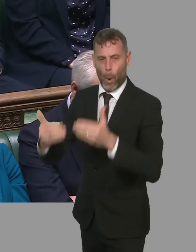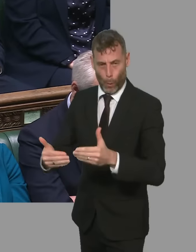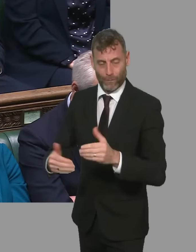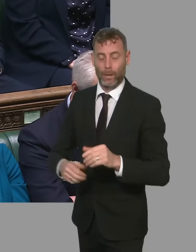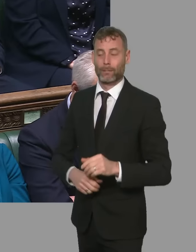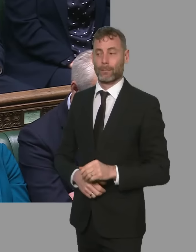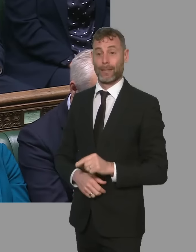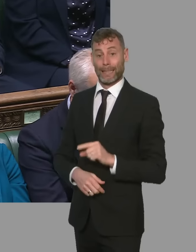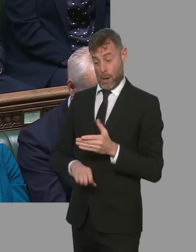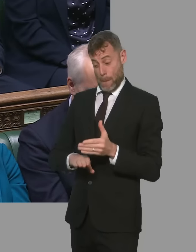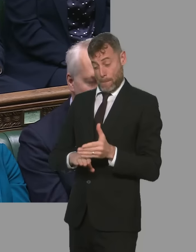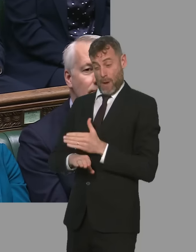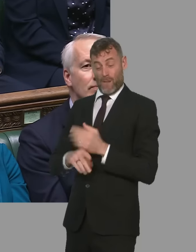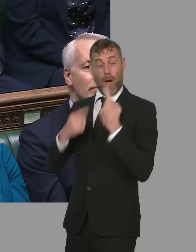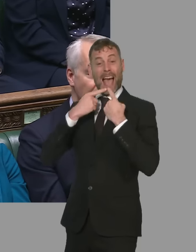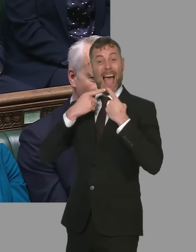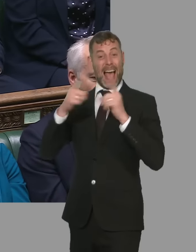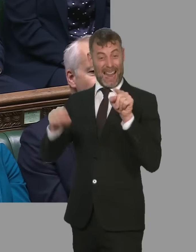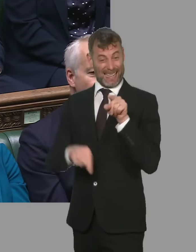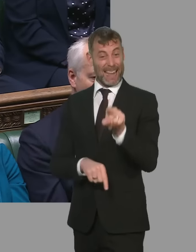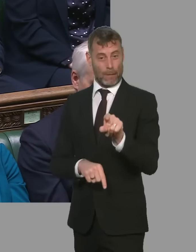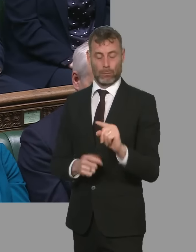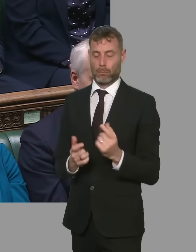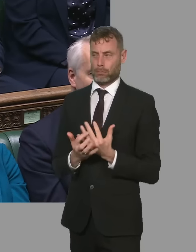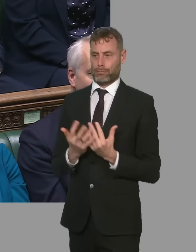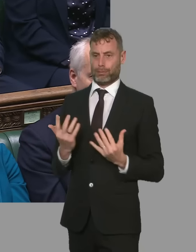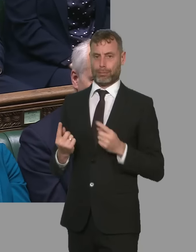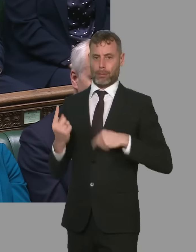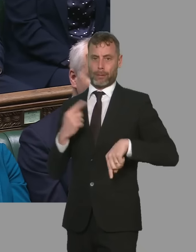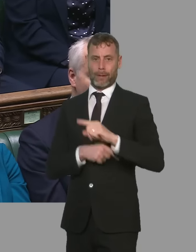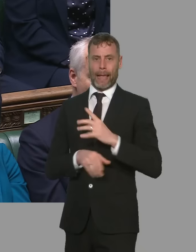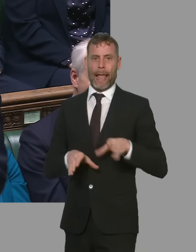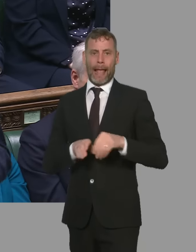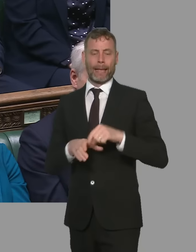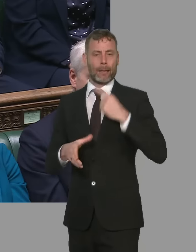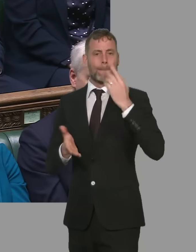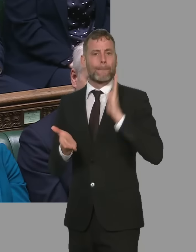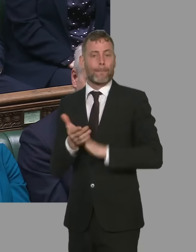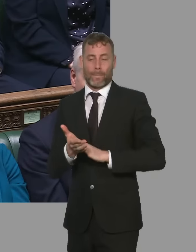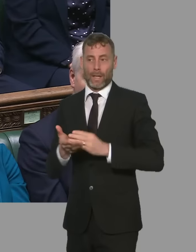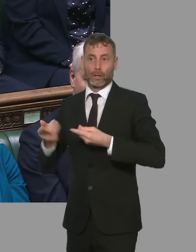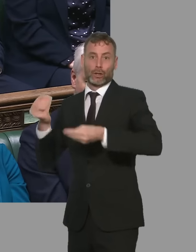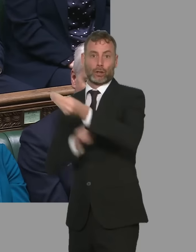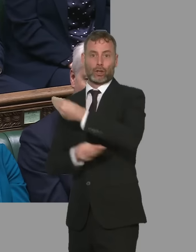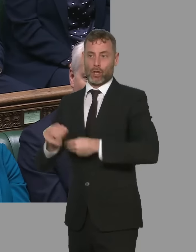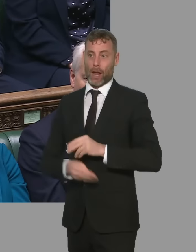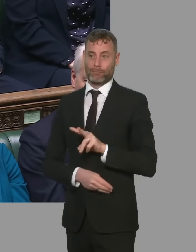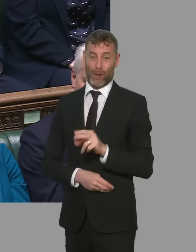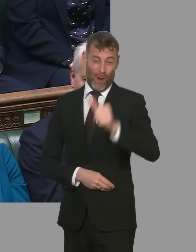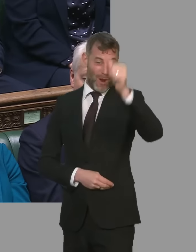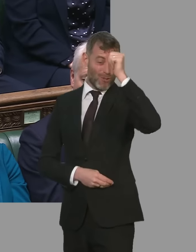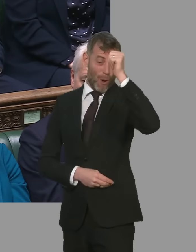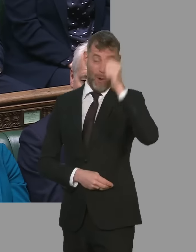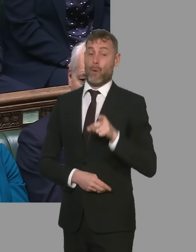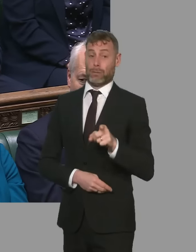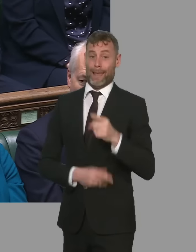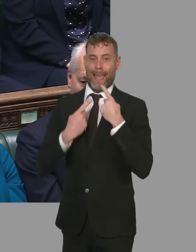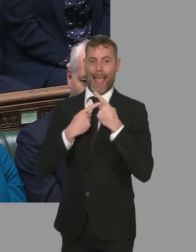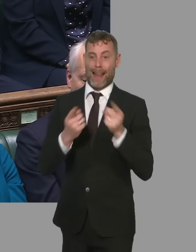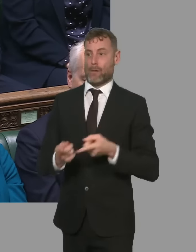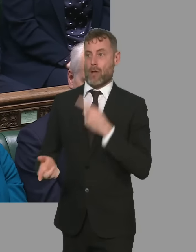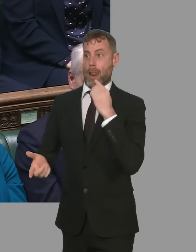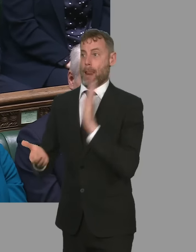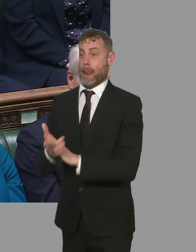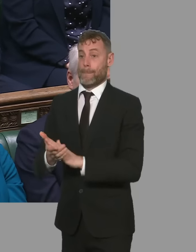his mates insider information so they can make themselves richer, while his illegal war in Iran makes everyone else